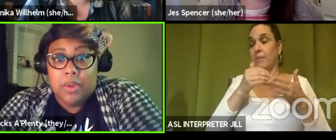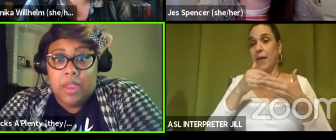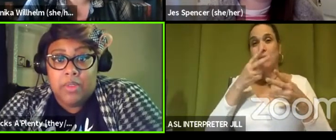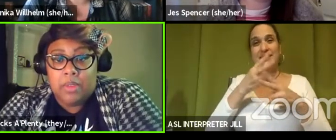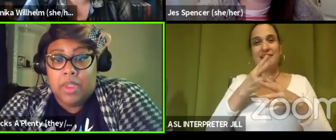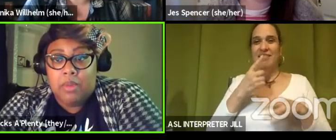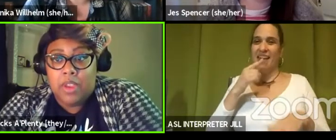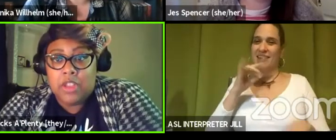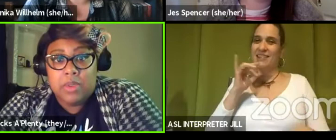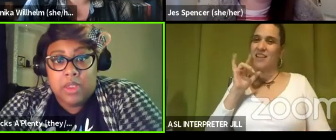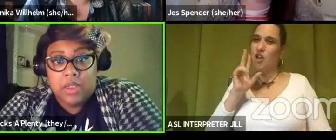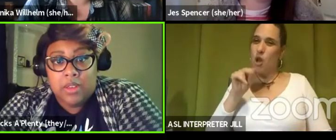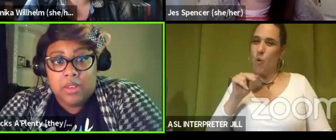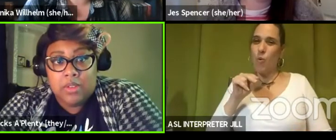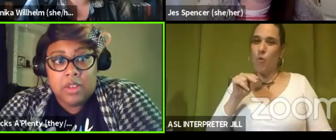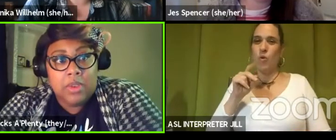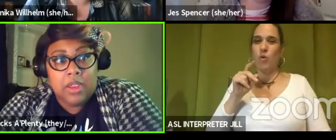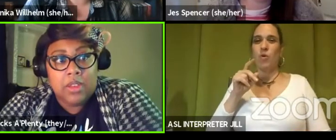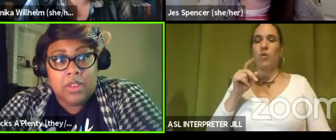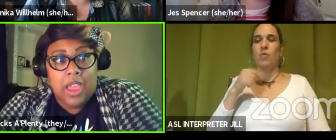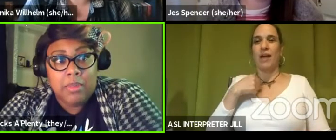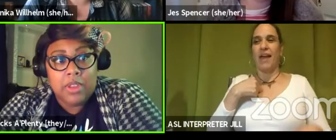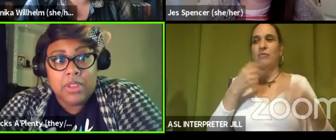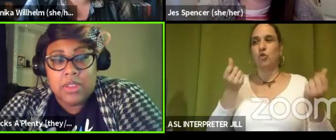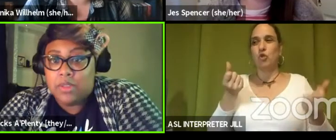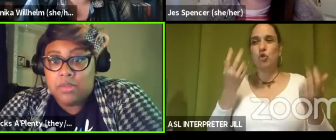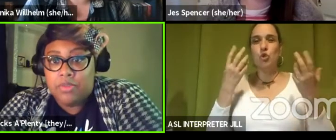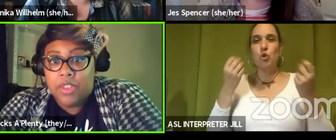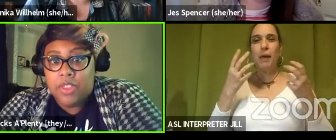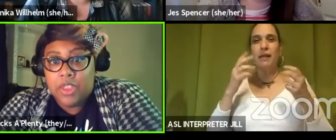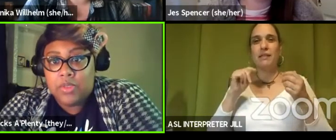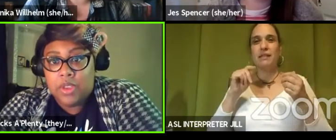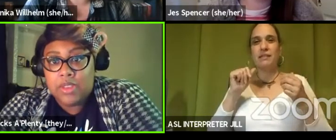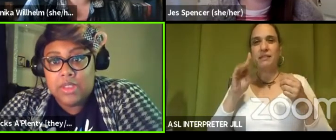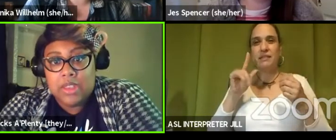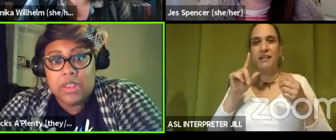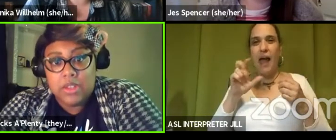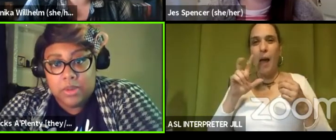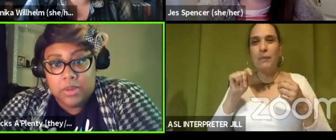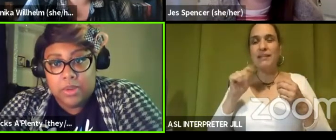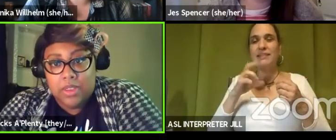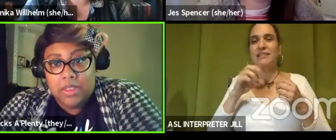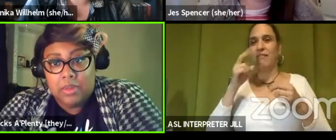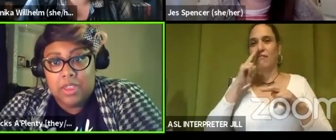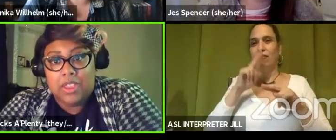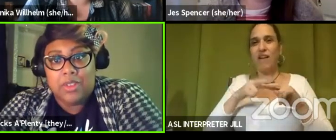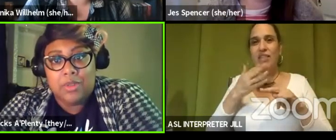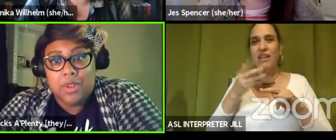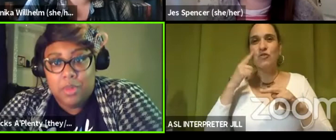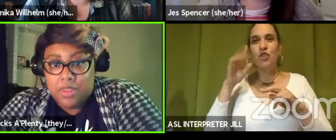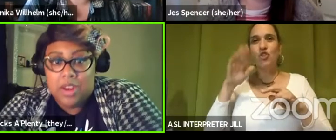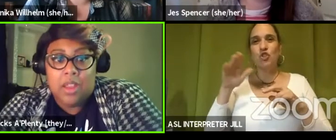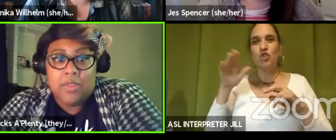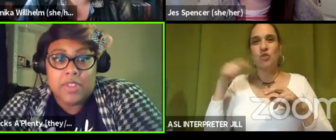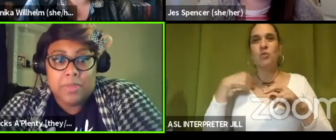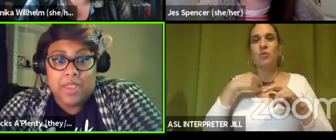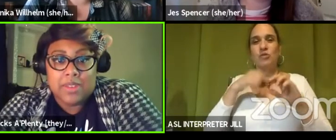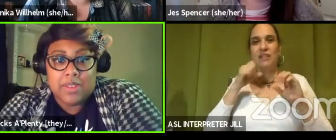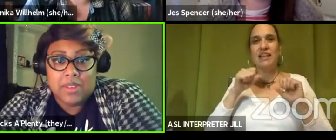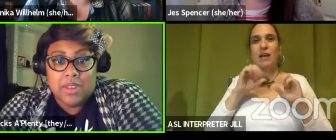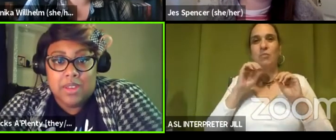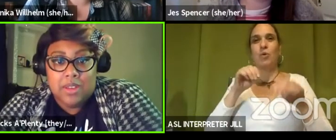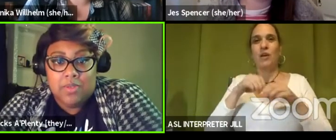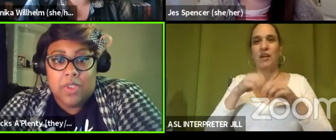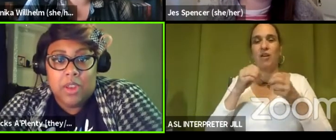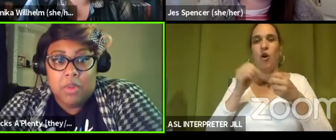no. And like, we got way too many tablets and fun things for kids to get into that we can put in that office